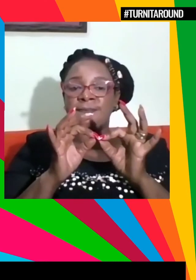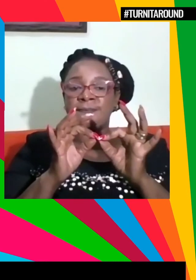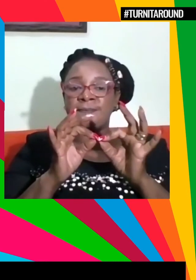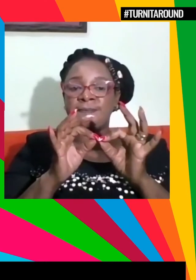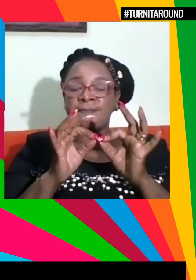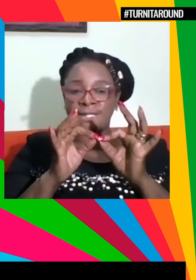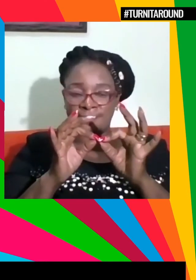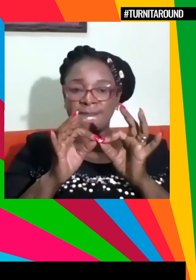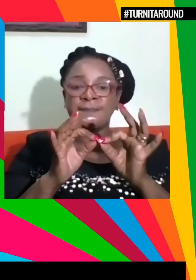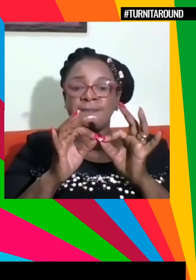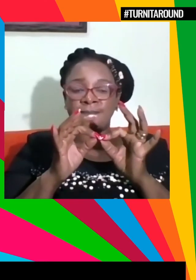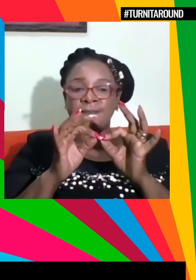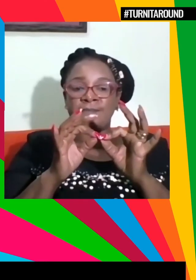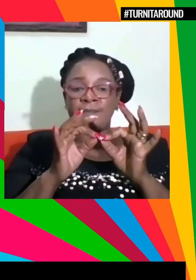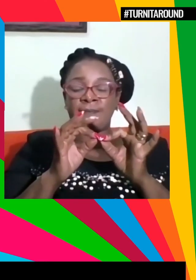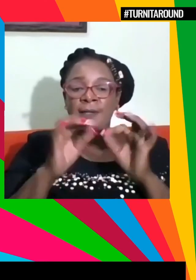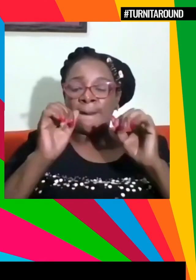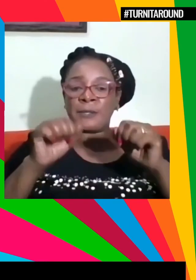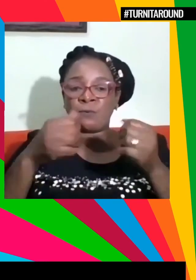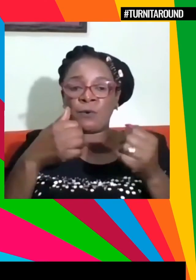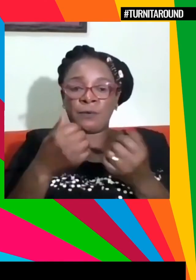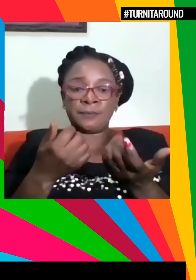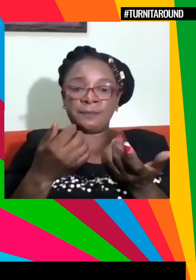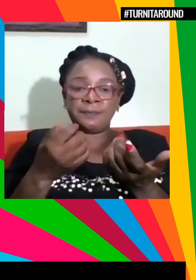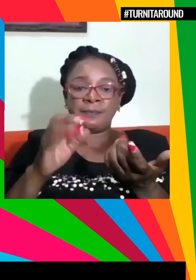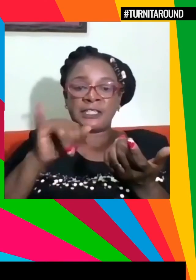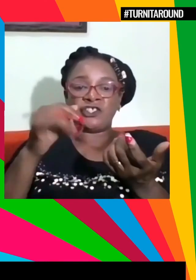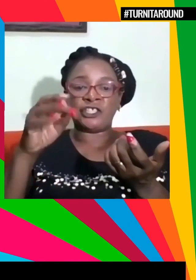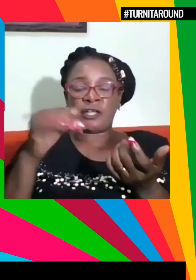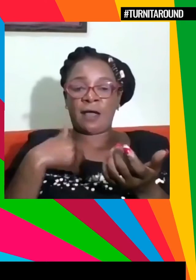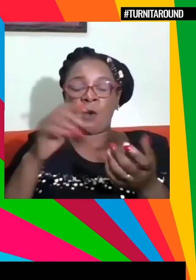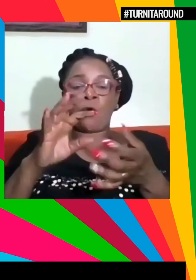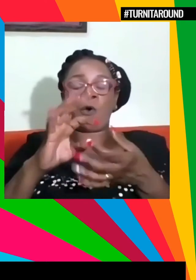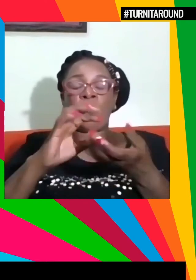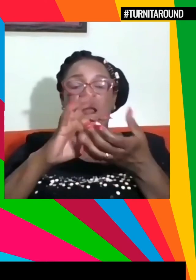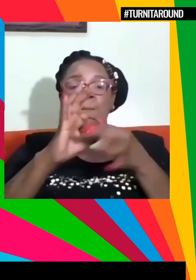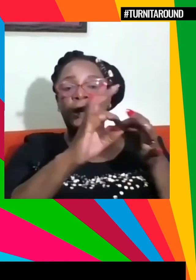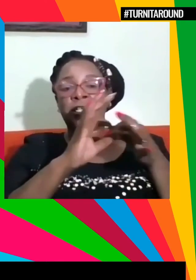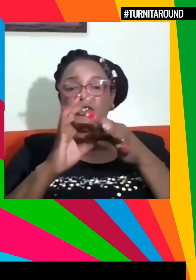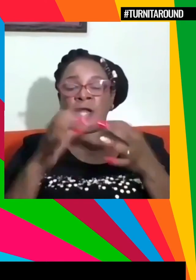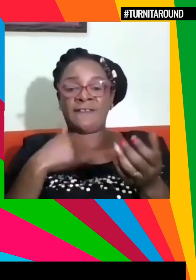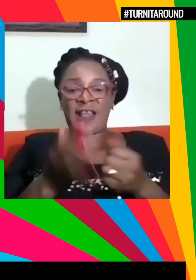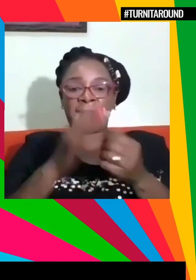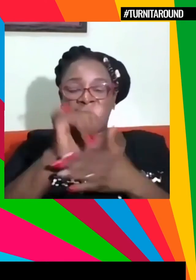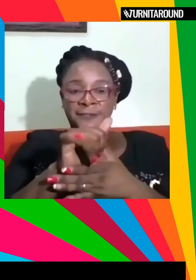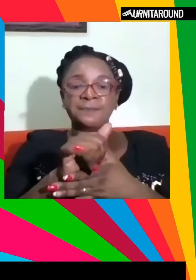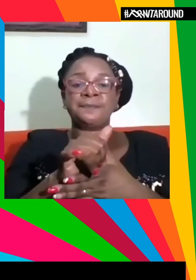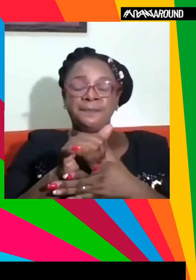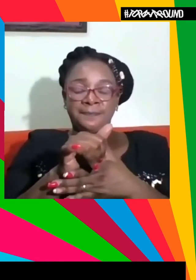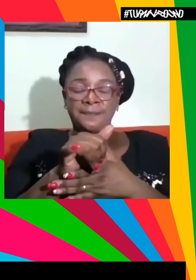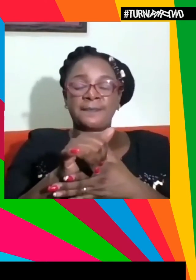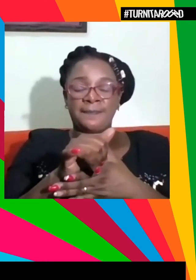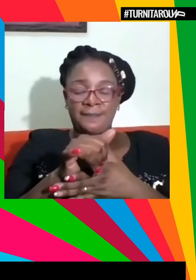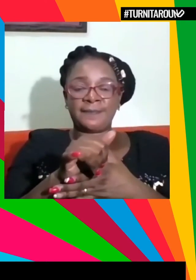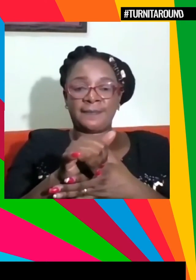Jane, do you have anything to add about how collaboration makes this possible for Human Skill? Yeah, just one thing that's worth kind of